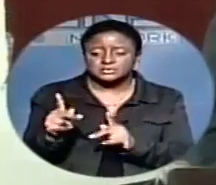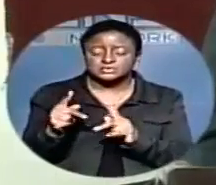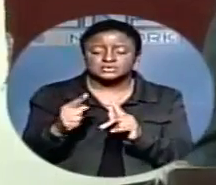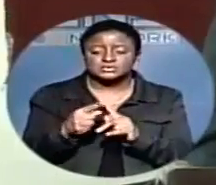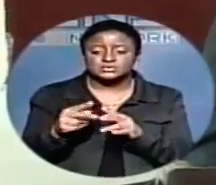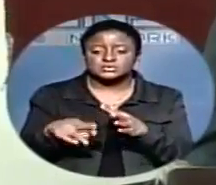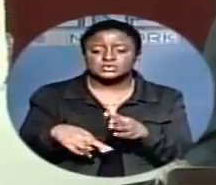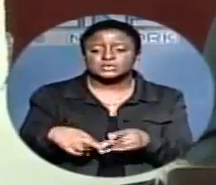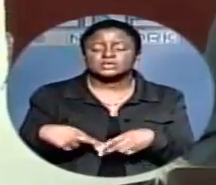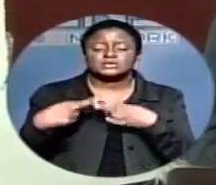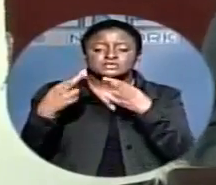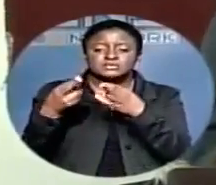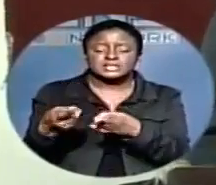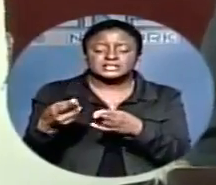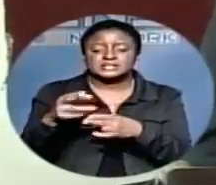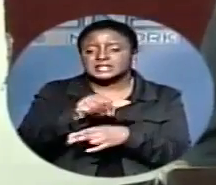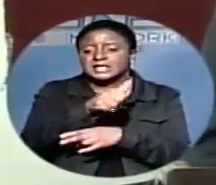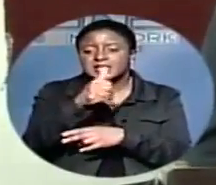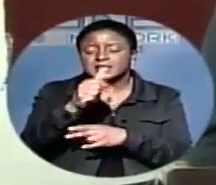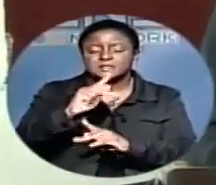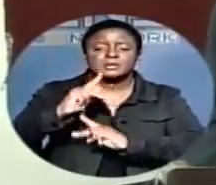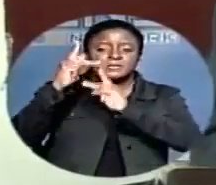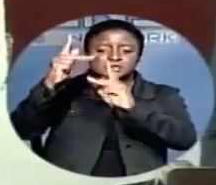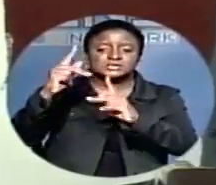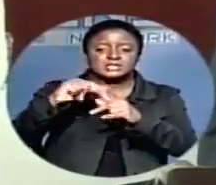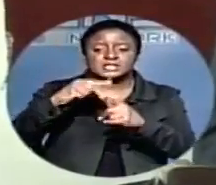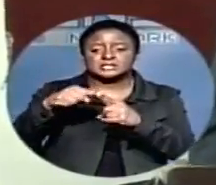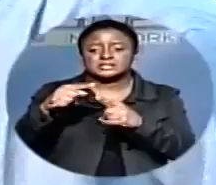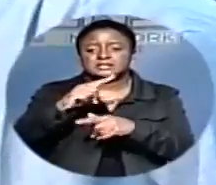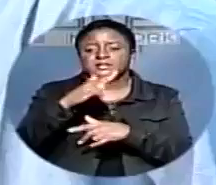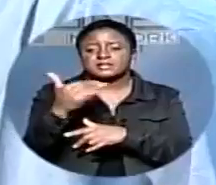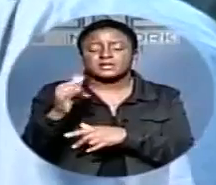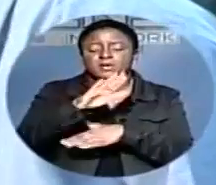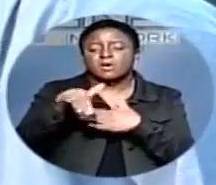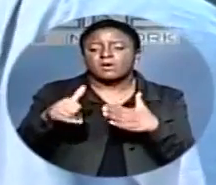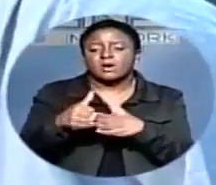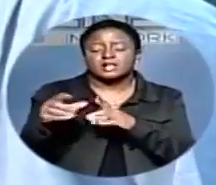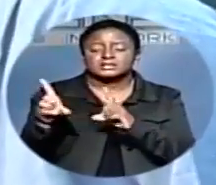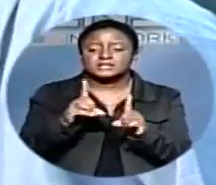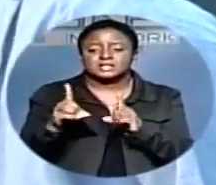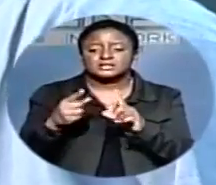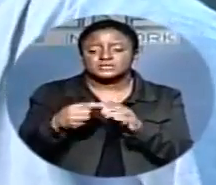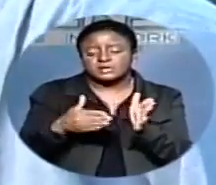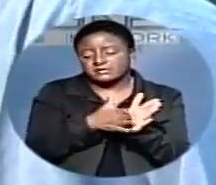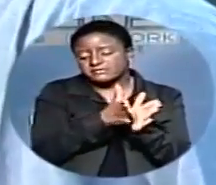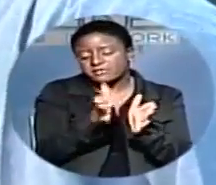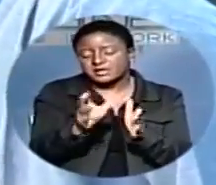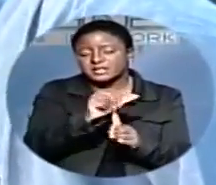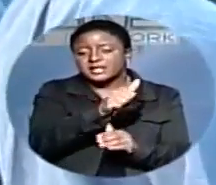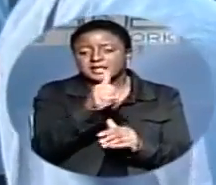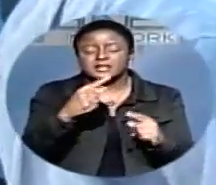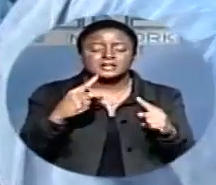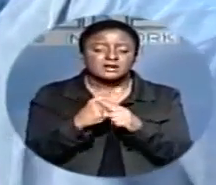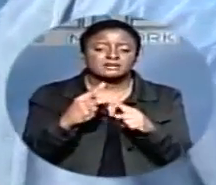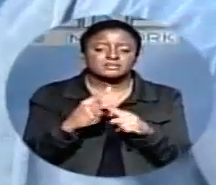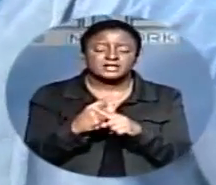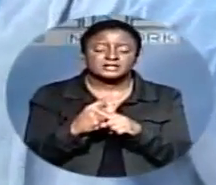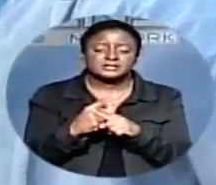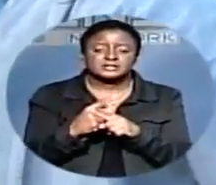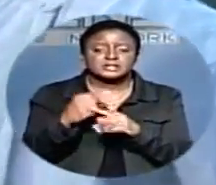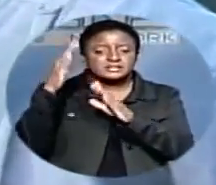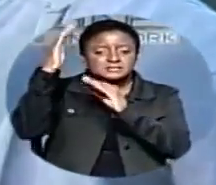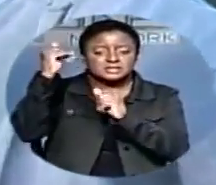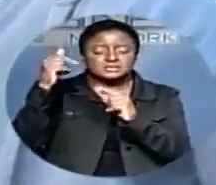any promotions until they were all done to avoid any conflict. Expected to take place